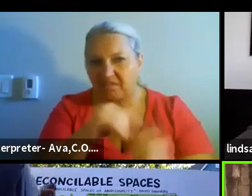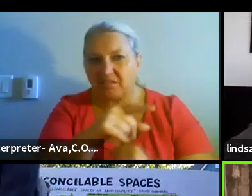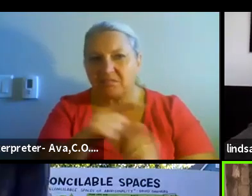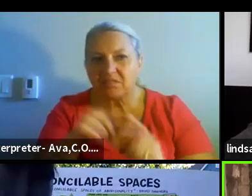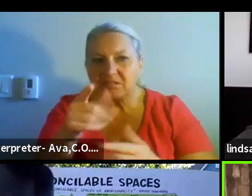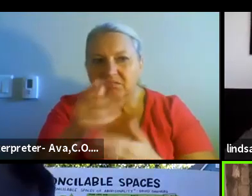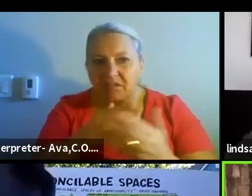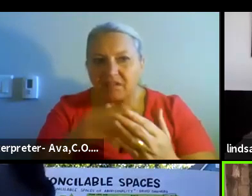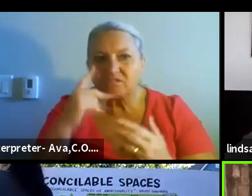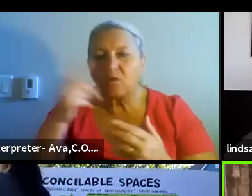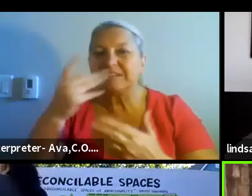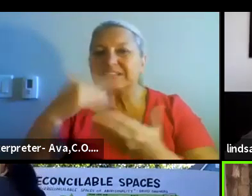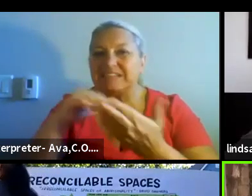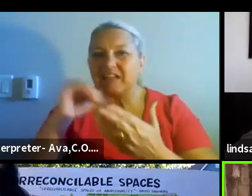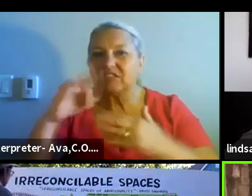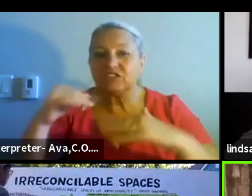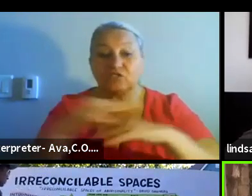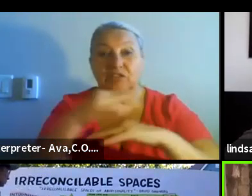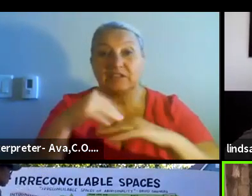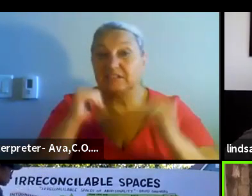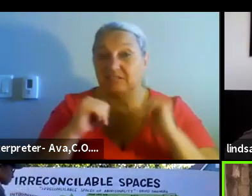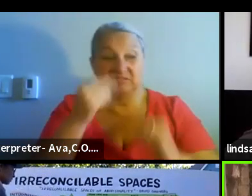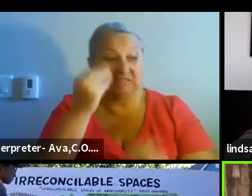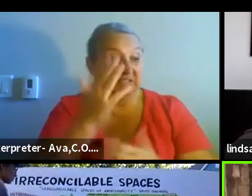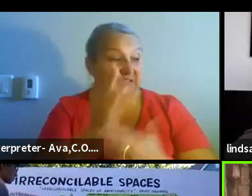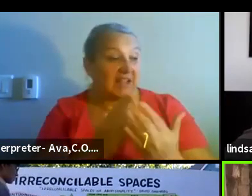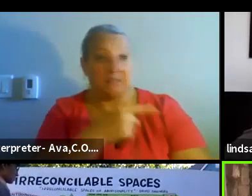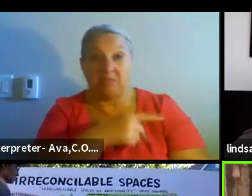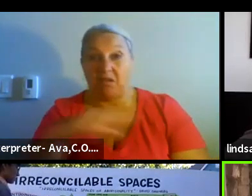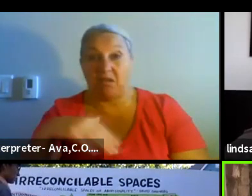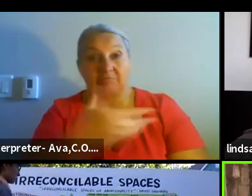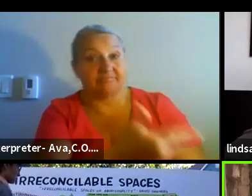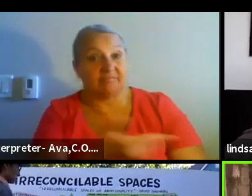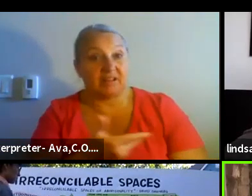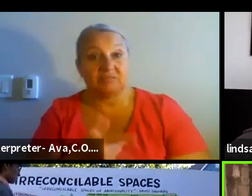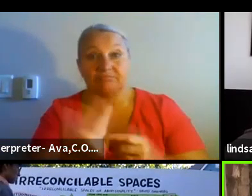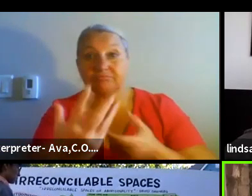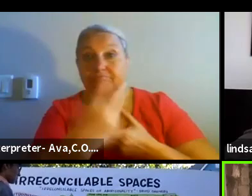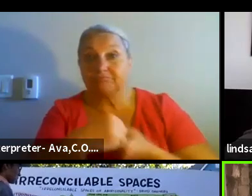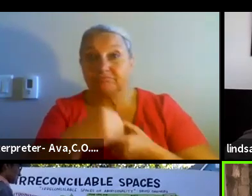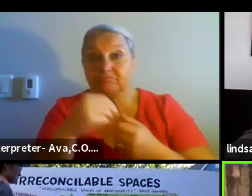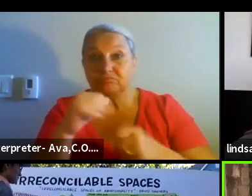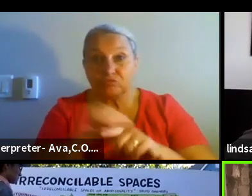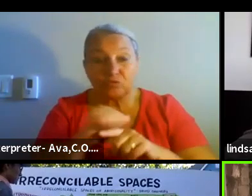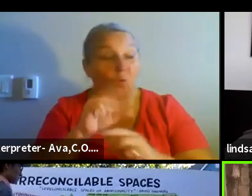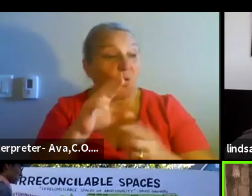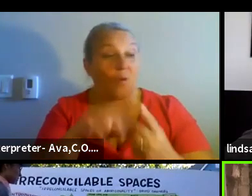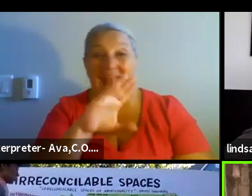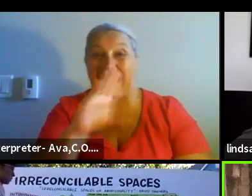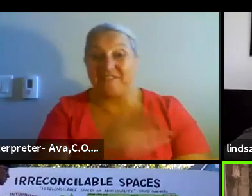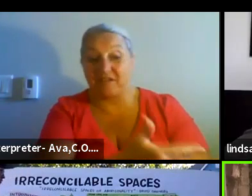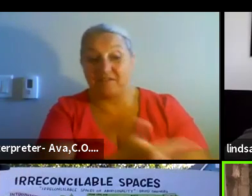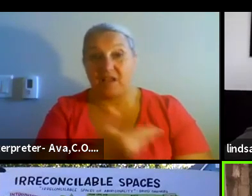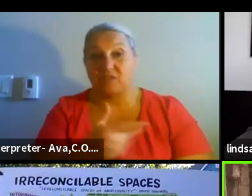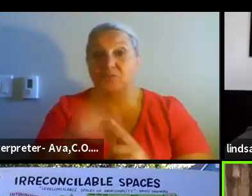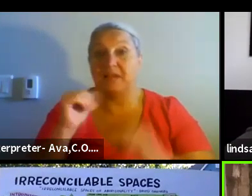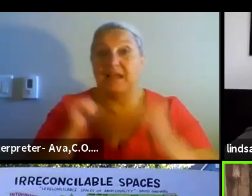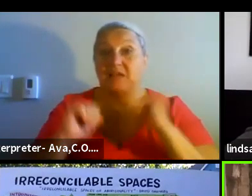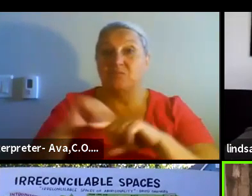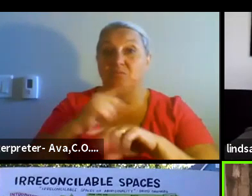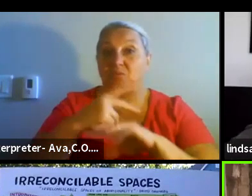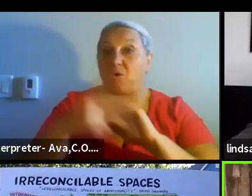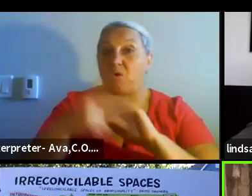for Indigenous Theater, who had never been invited to do a show or participate in an acting program at U of T, and who felt, you